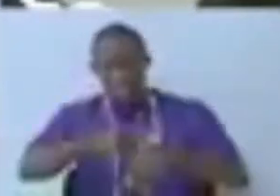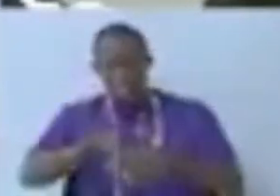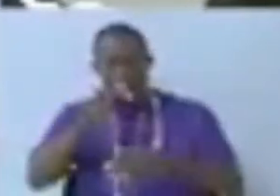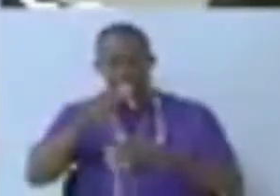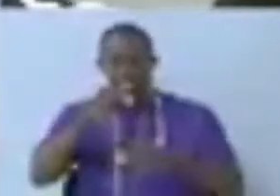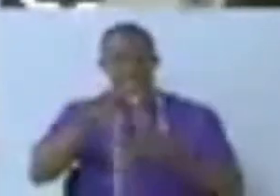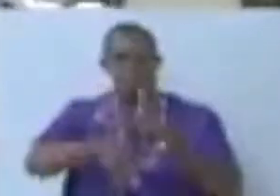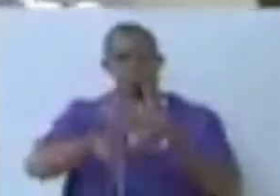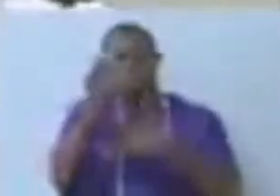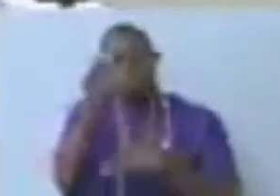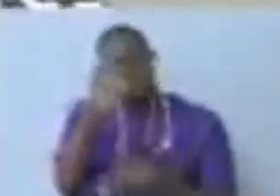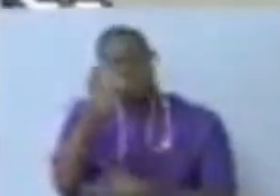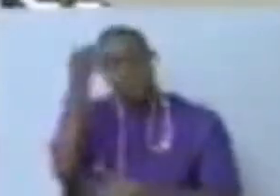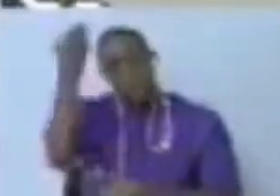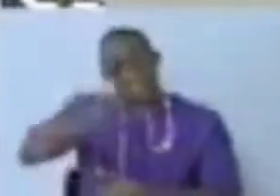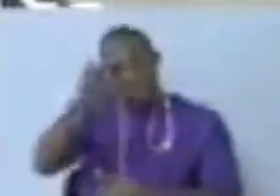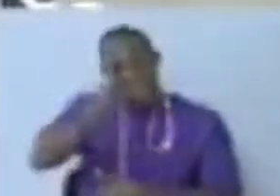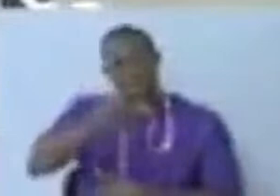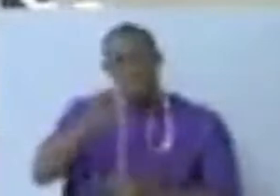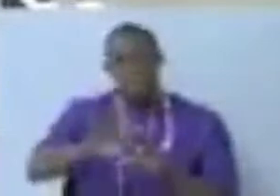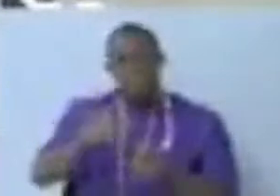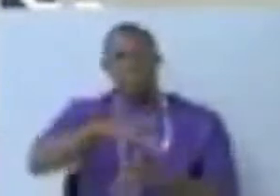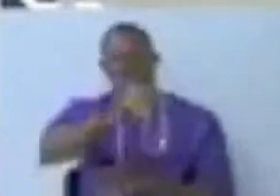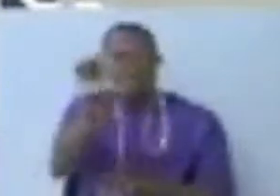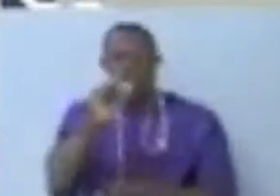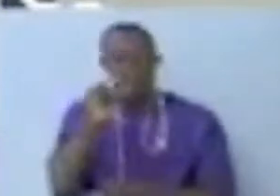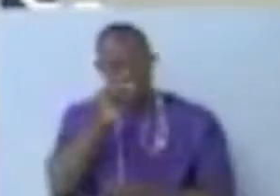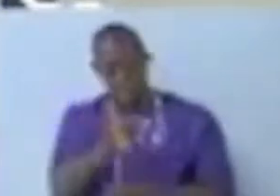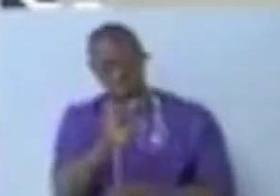And this is what they wrote.